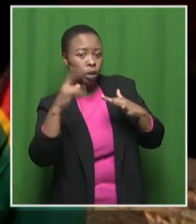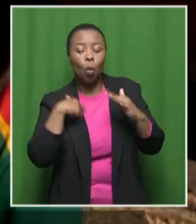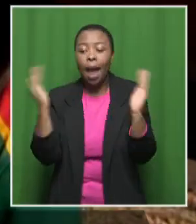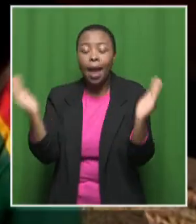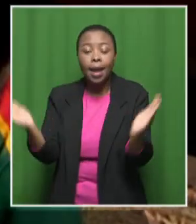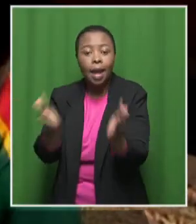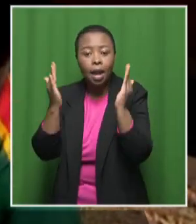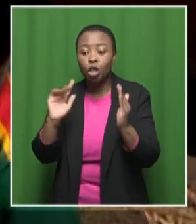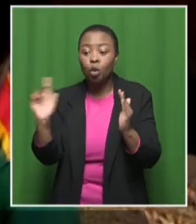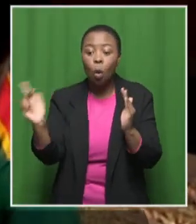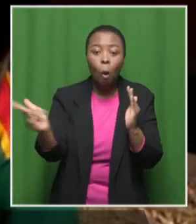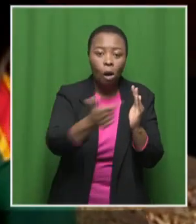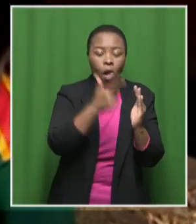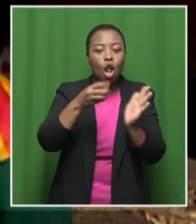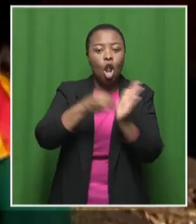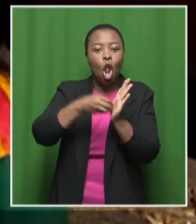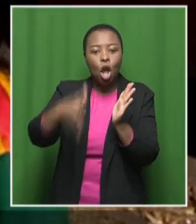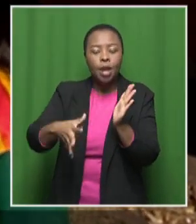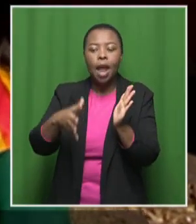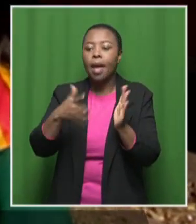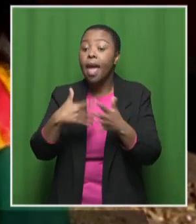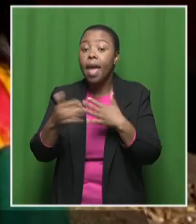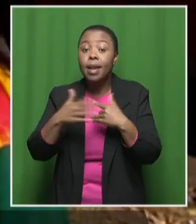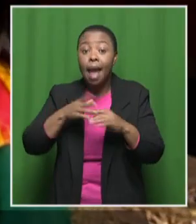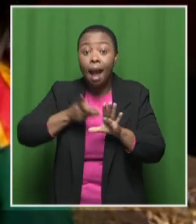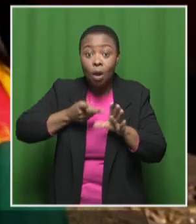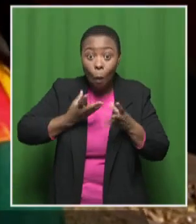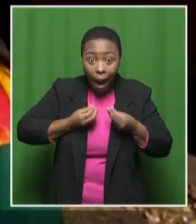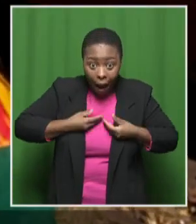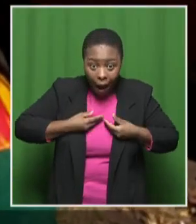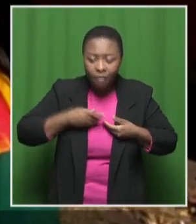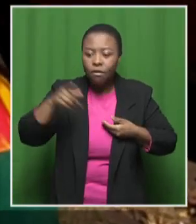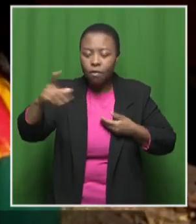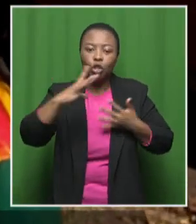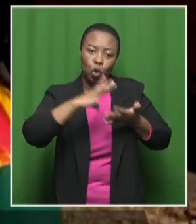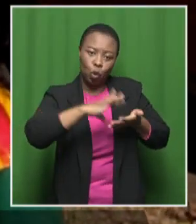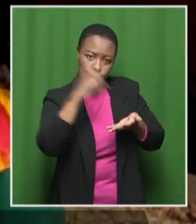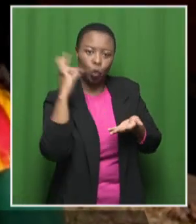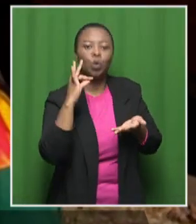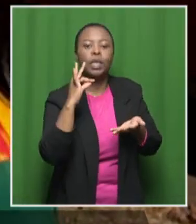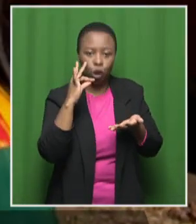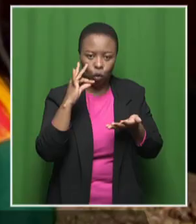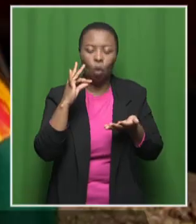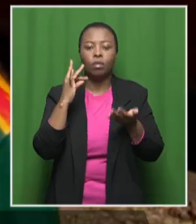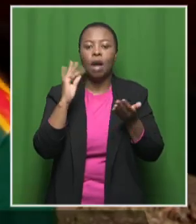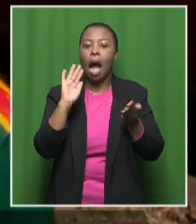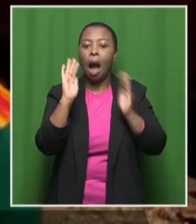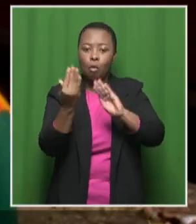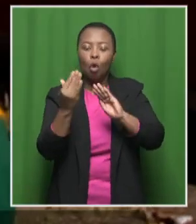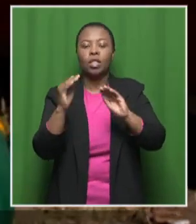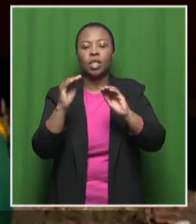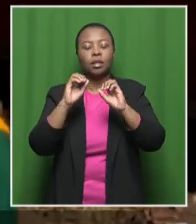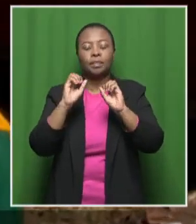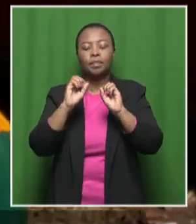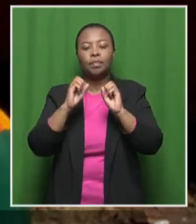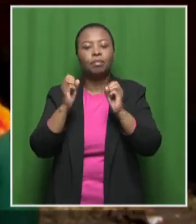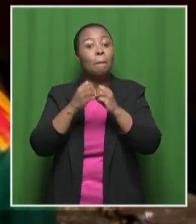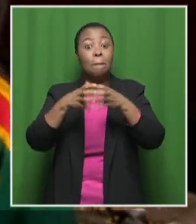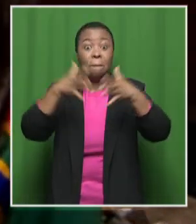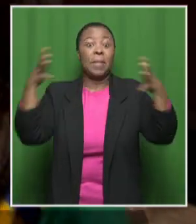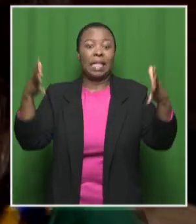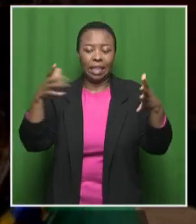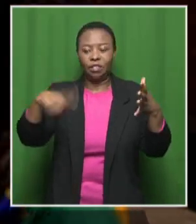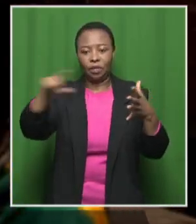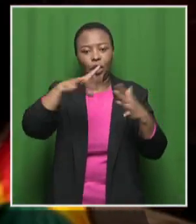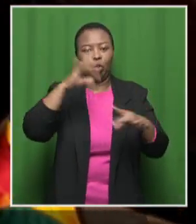to participate in whatever activity we have here. So we follow a mass-based approach. I love that approach. And as I wrap up with you,